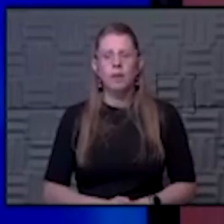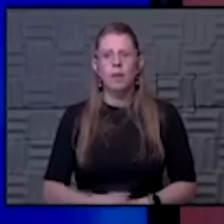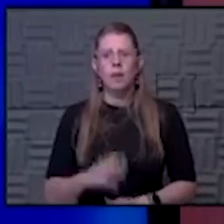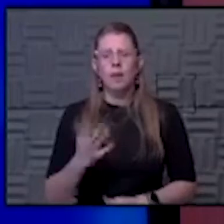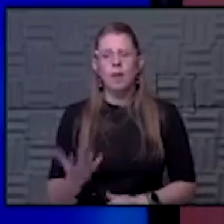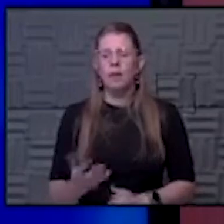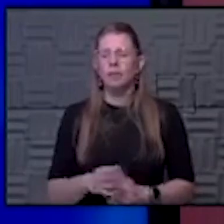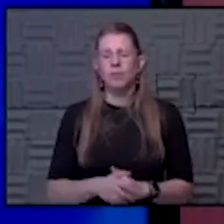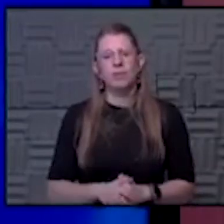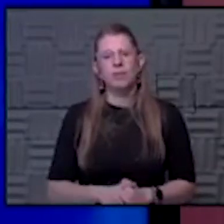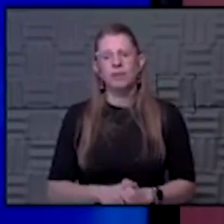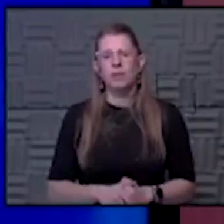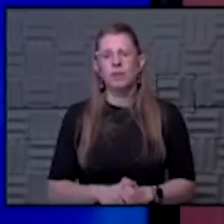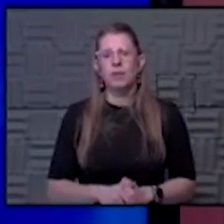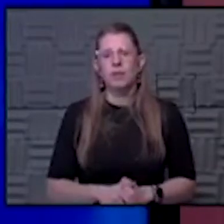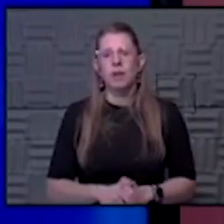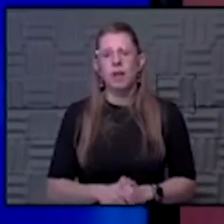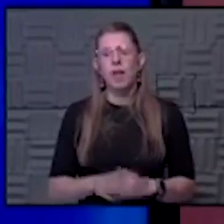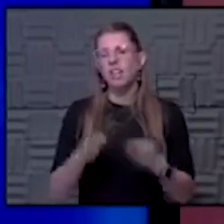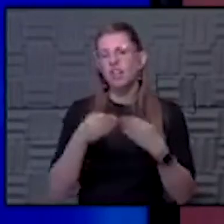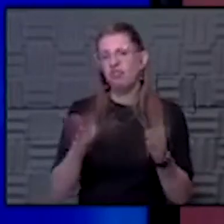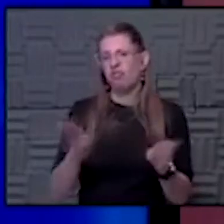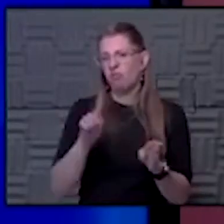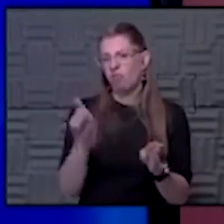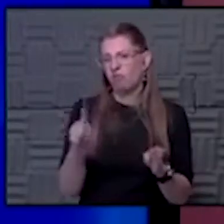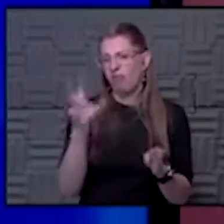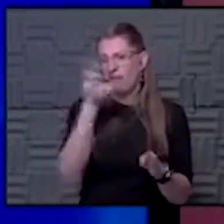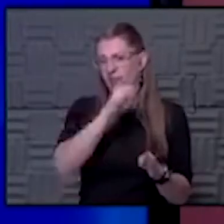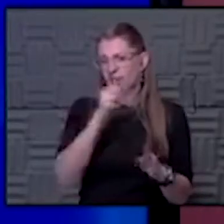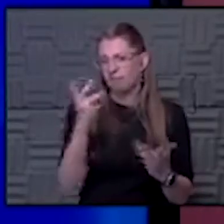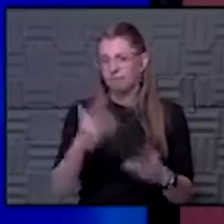All Just, I related guess, to the COVID. a general one would be,